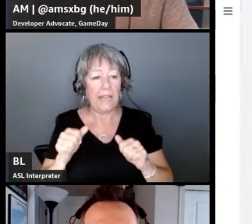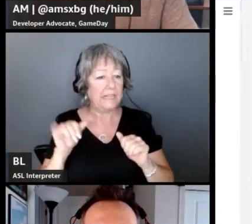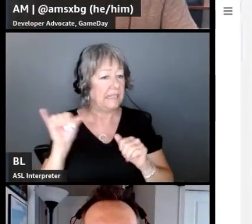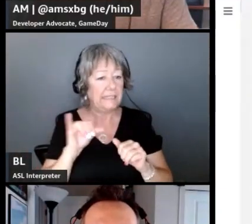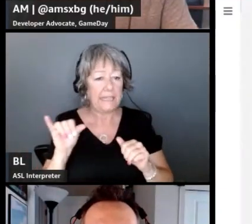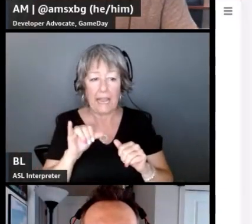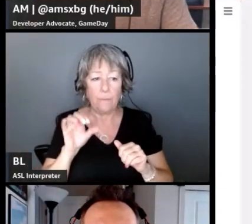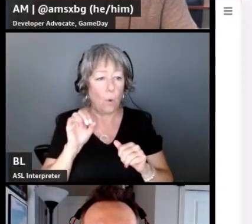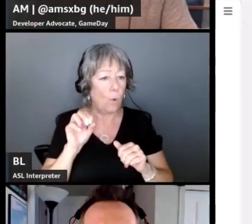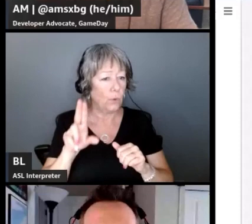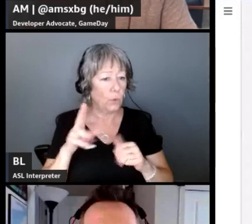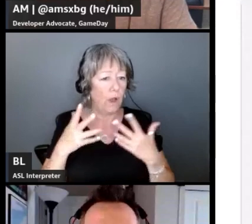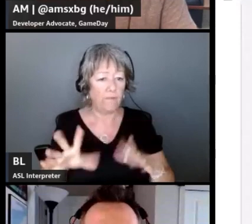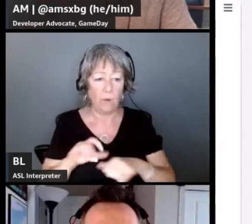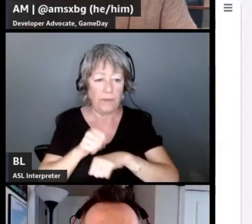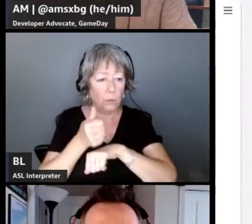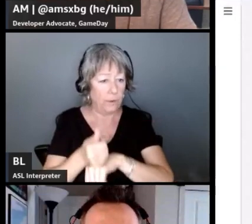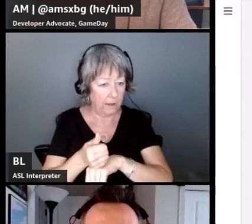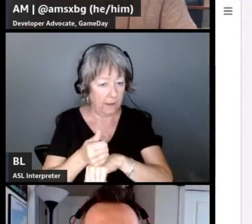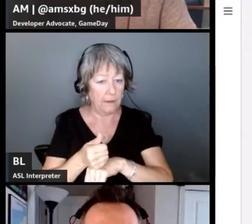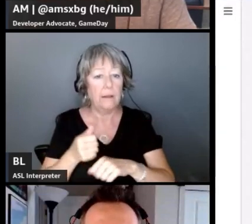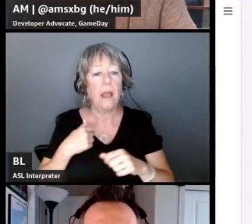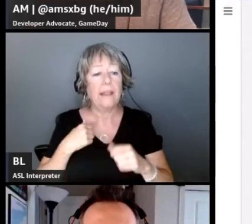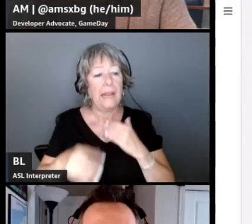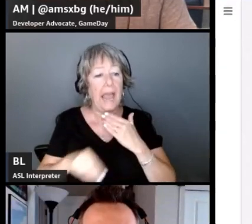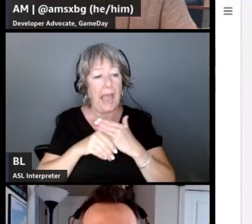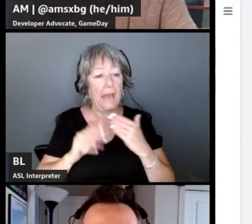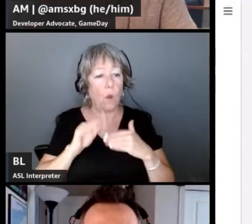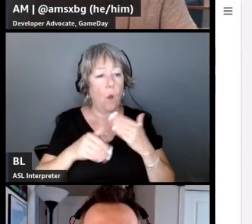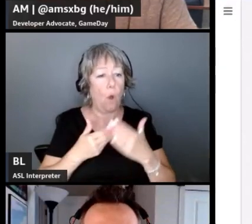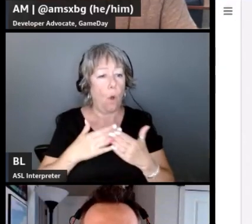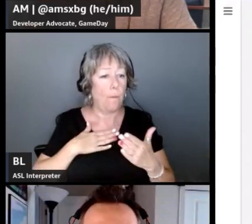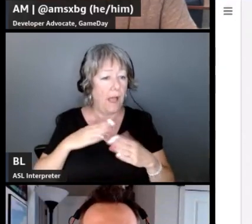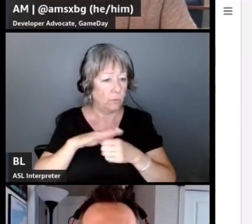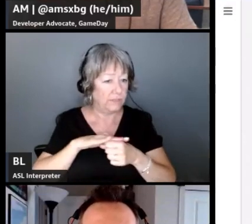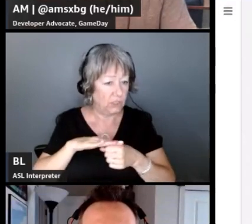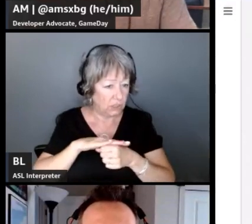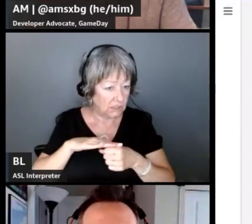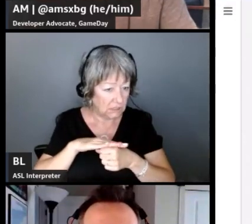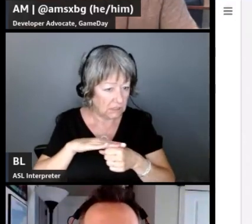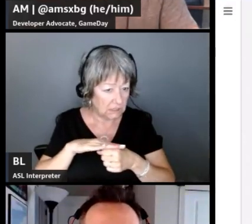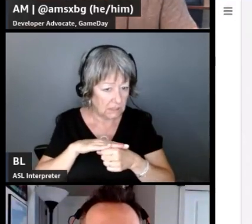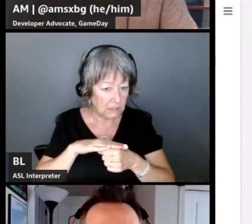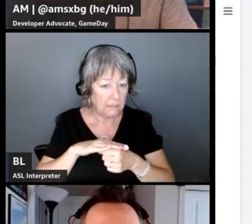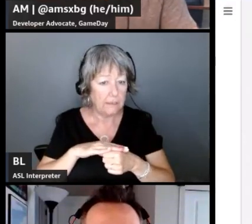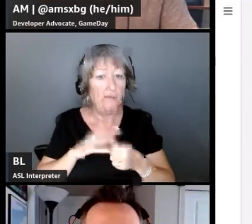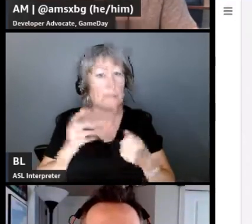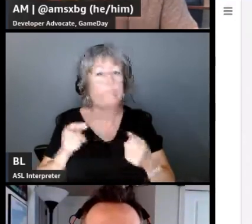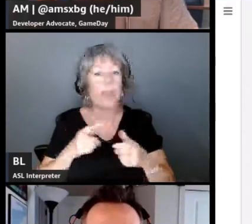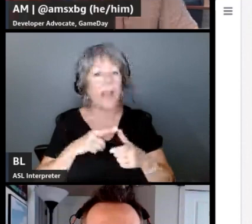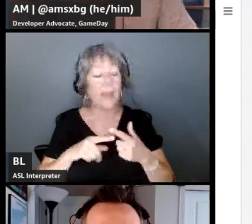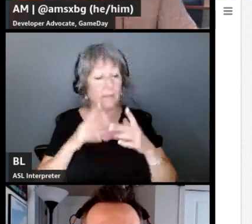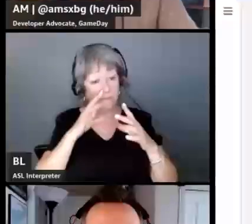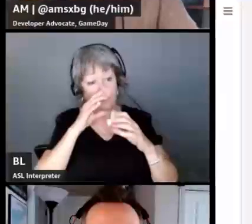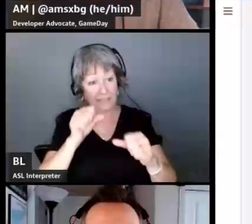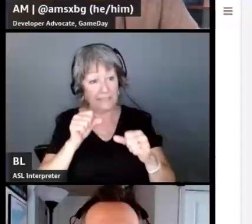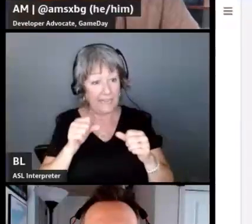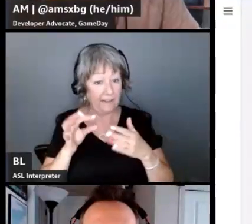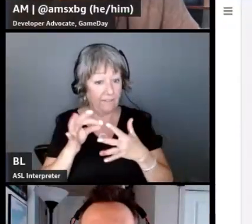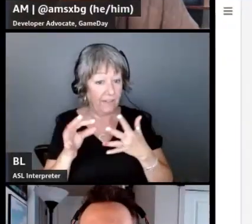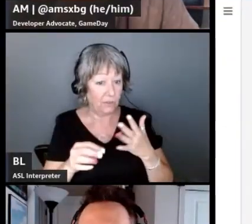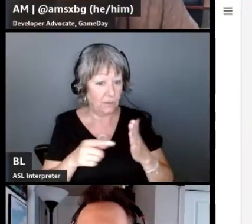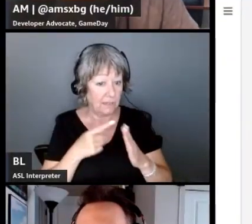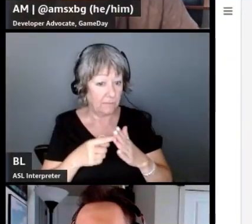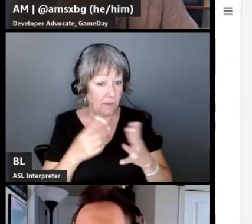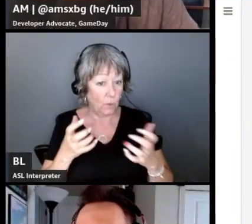that I had created. I can add all my regions, and then A fascinating feature here is you might want to sometimes retain the